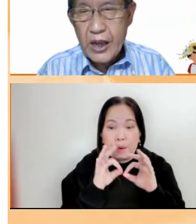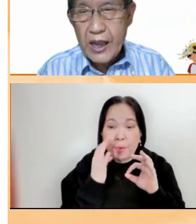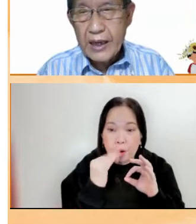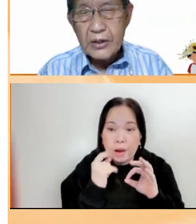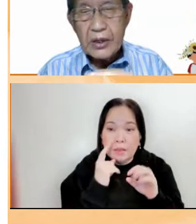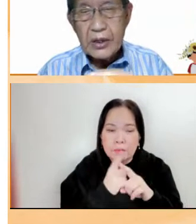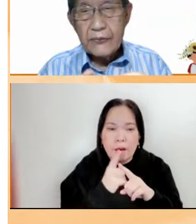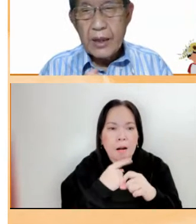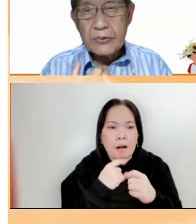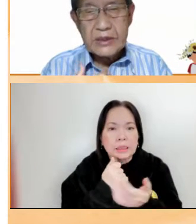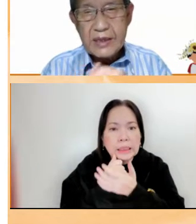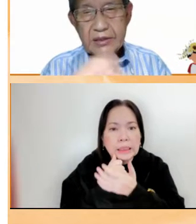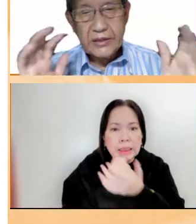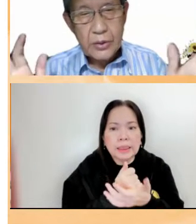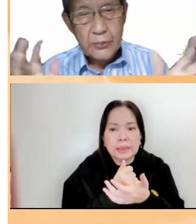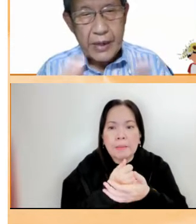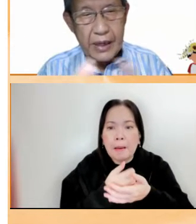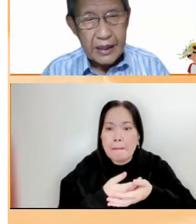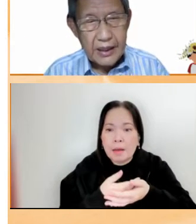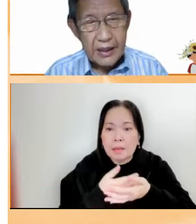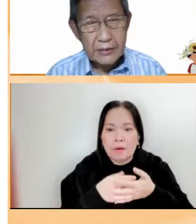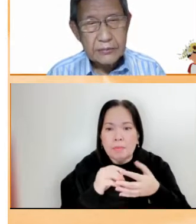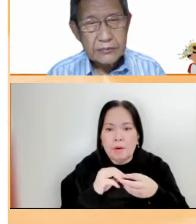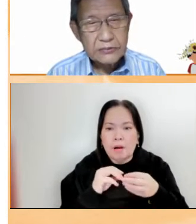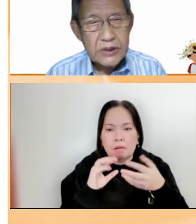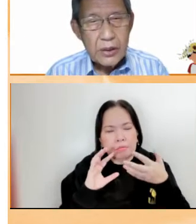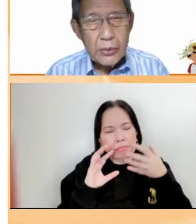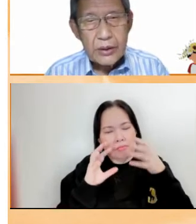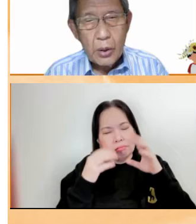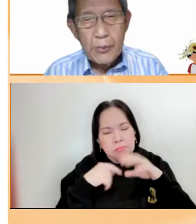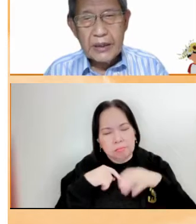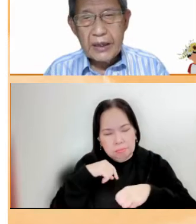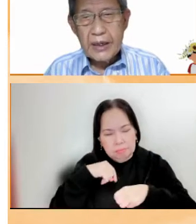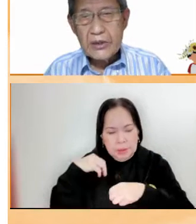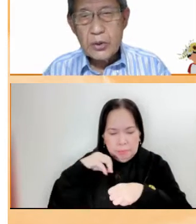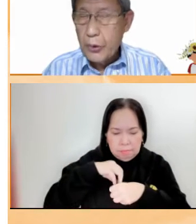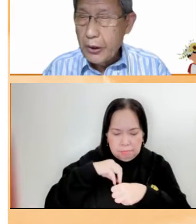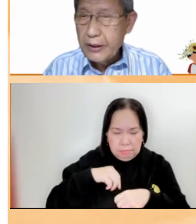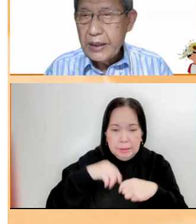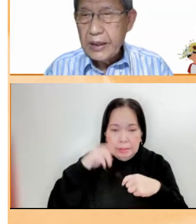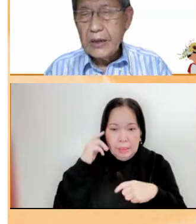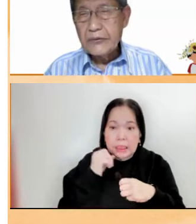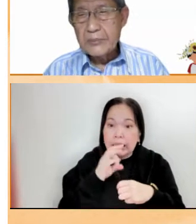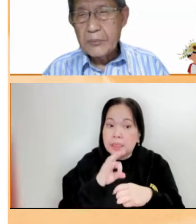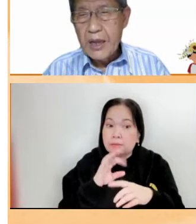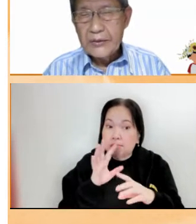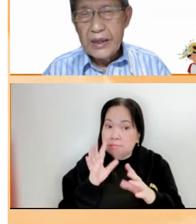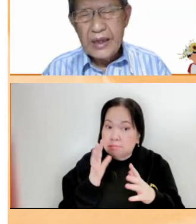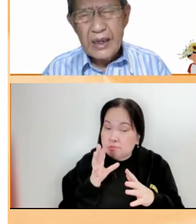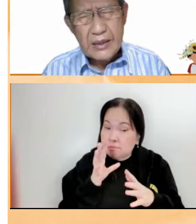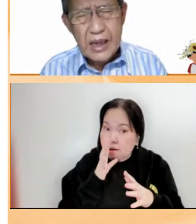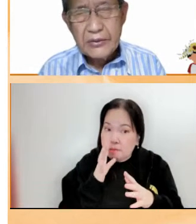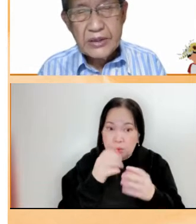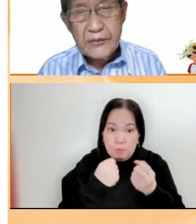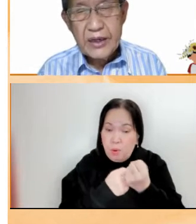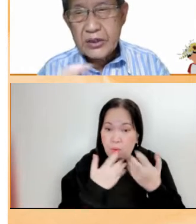a child from disasters of mental health. With low maternal support, if the mother